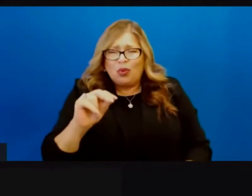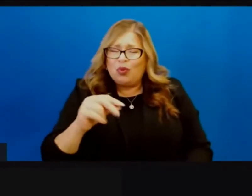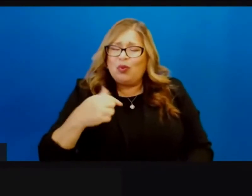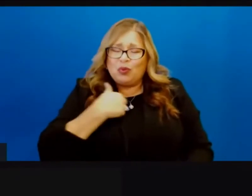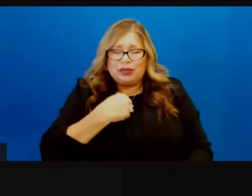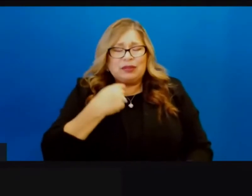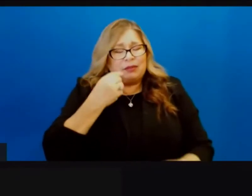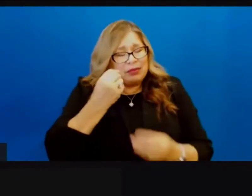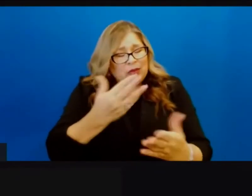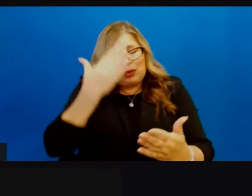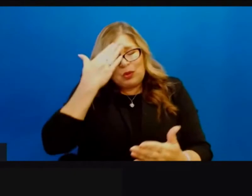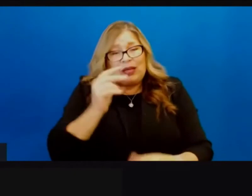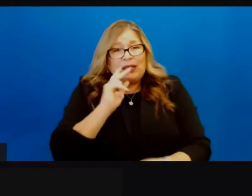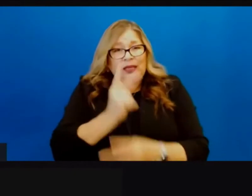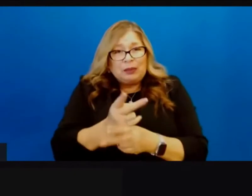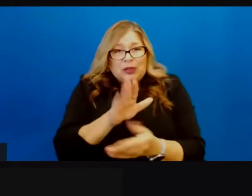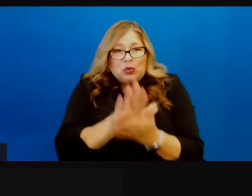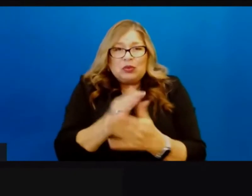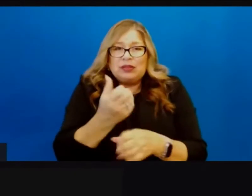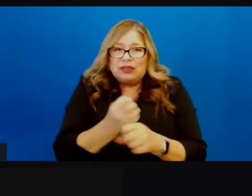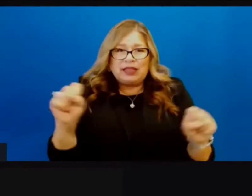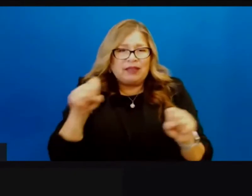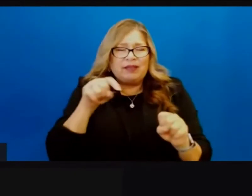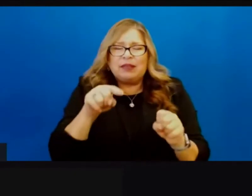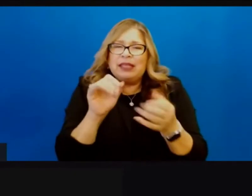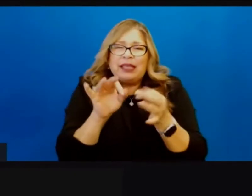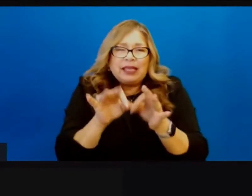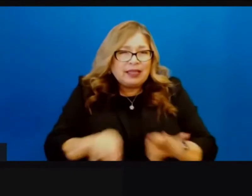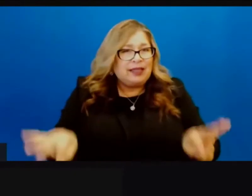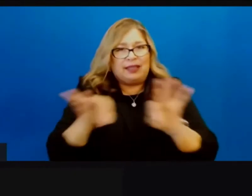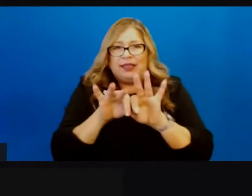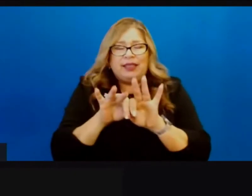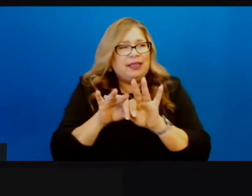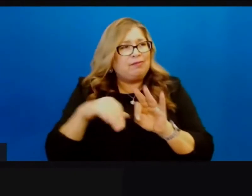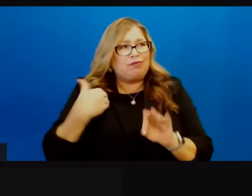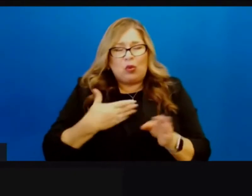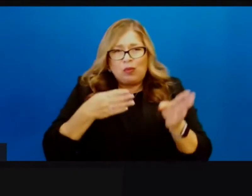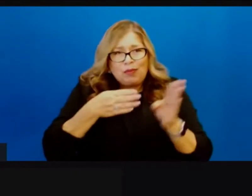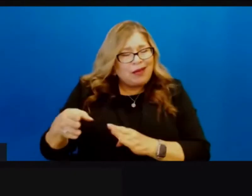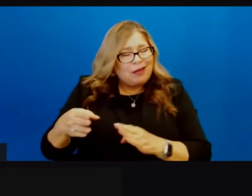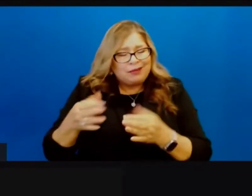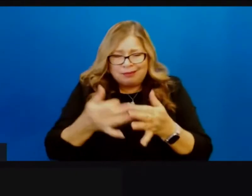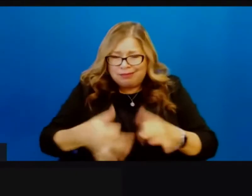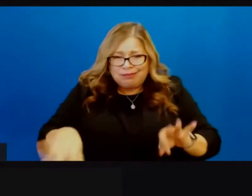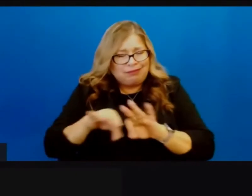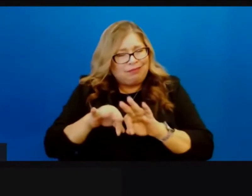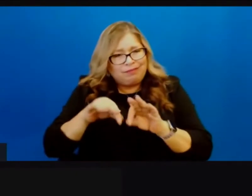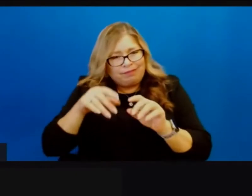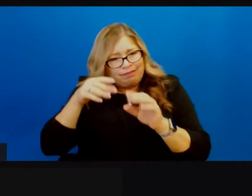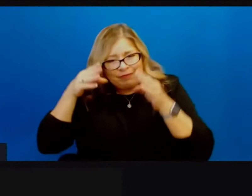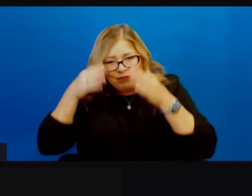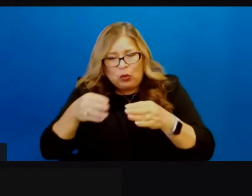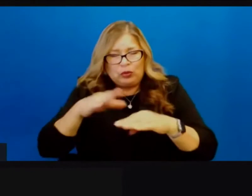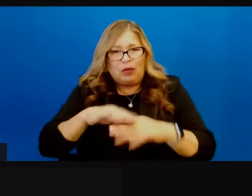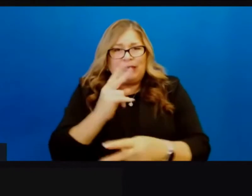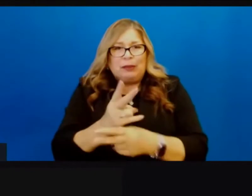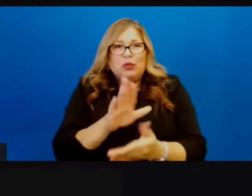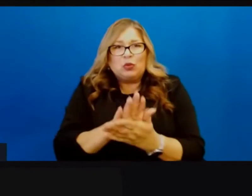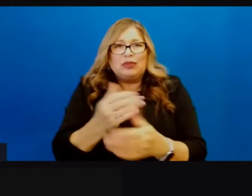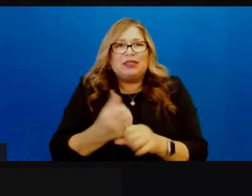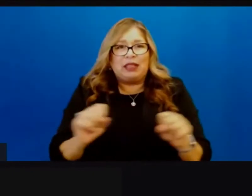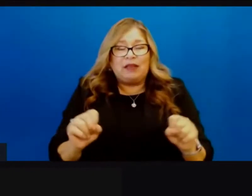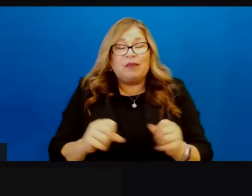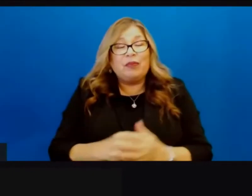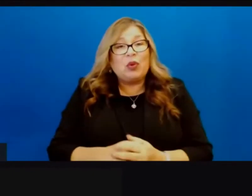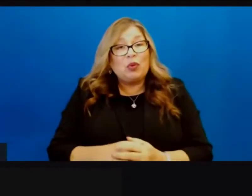keeping schools safe is one of our key strategies, key points of focus. And I think this announcement